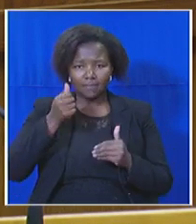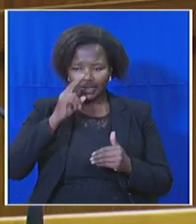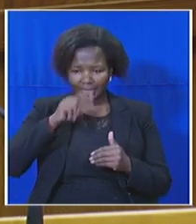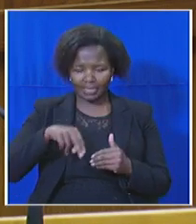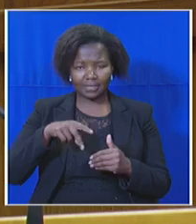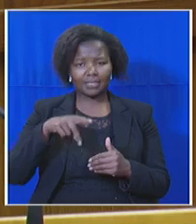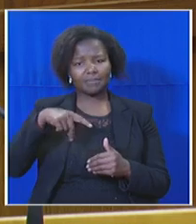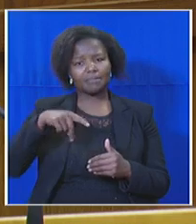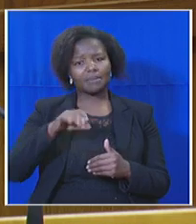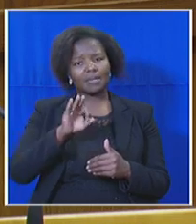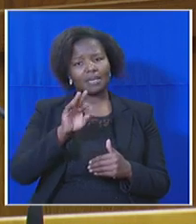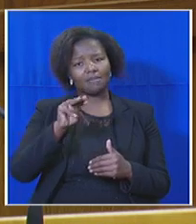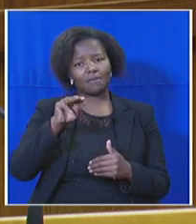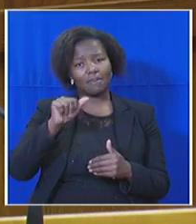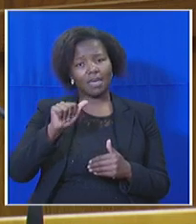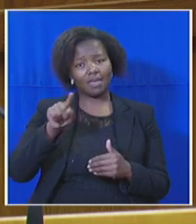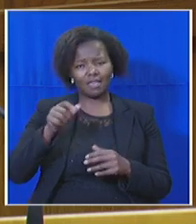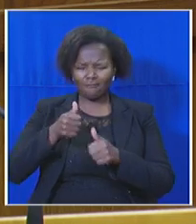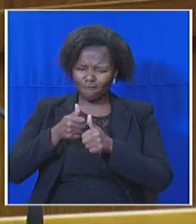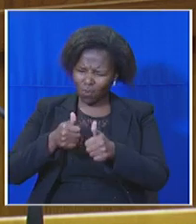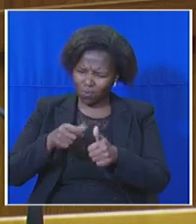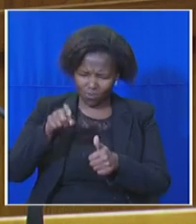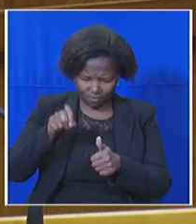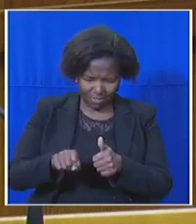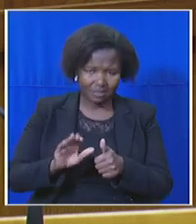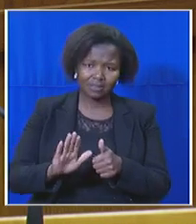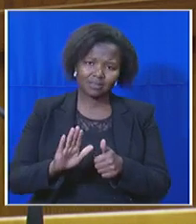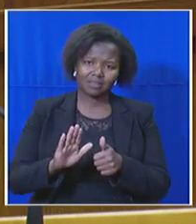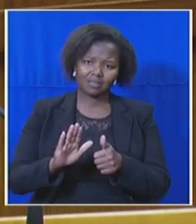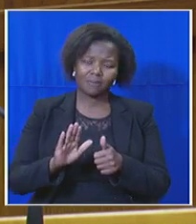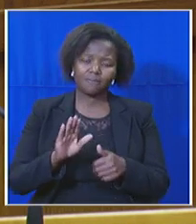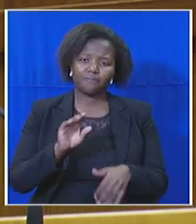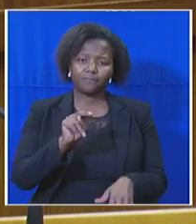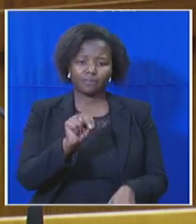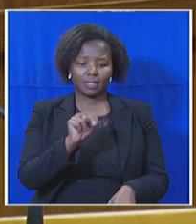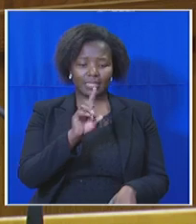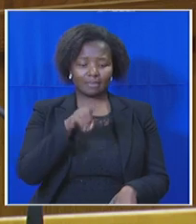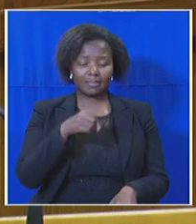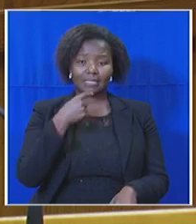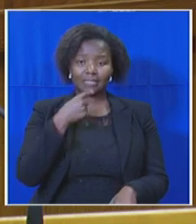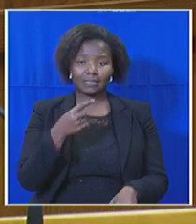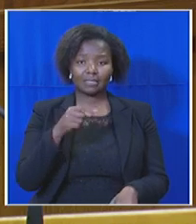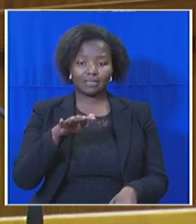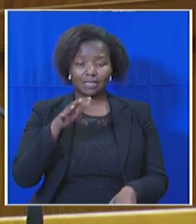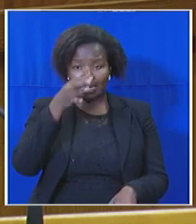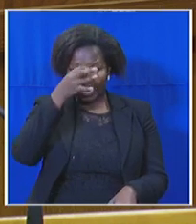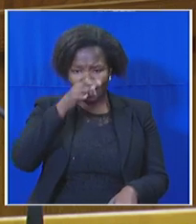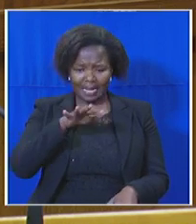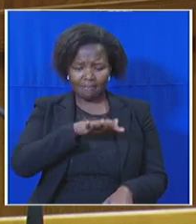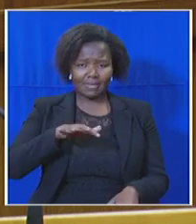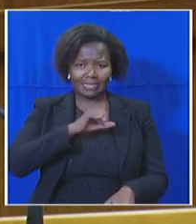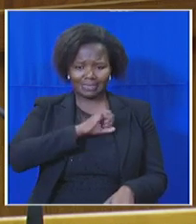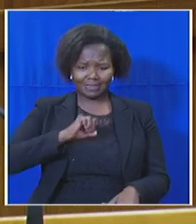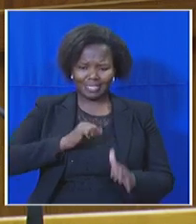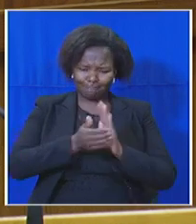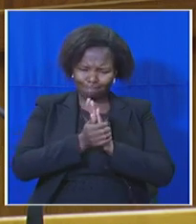administration, especially public finance management. The NDP calls for the building of a capable state. All